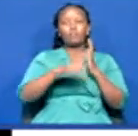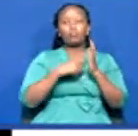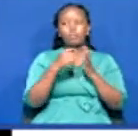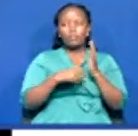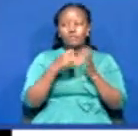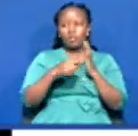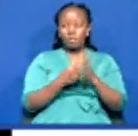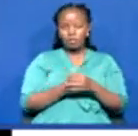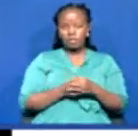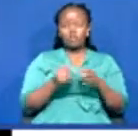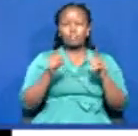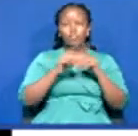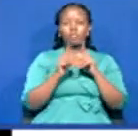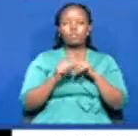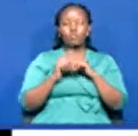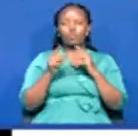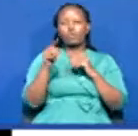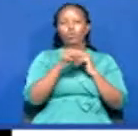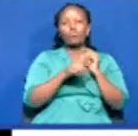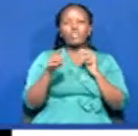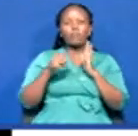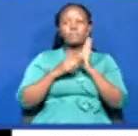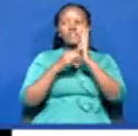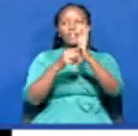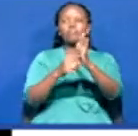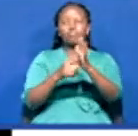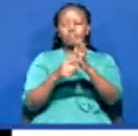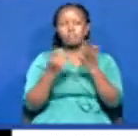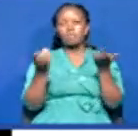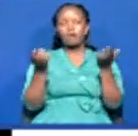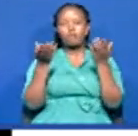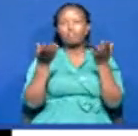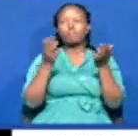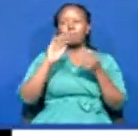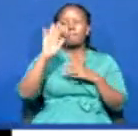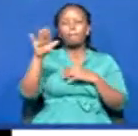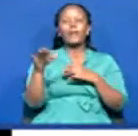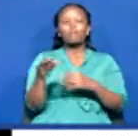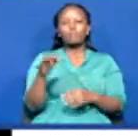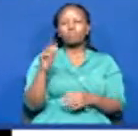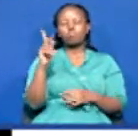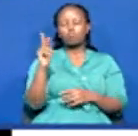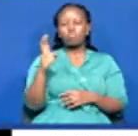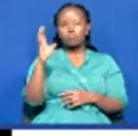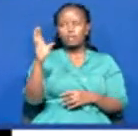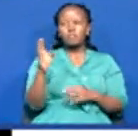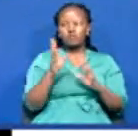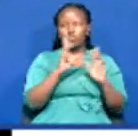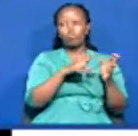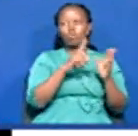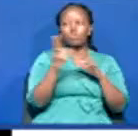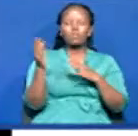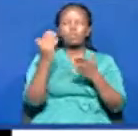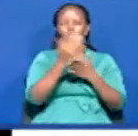been live from the Crown Plaza, so I take you back to Broadcasting House for normal